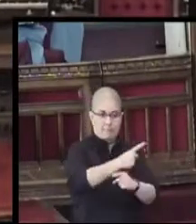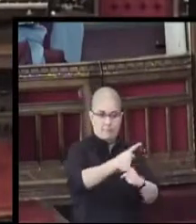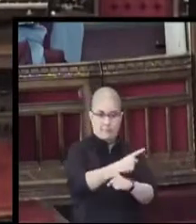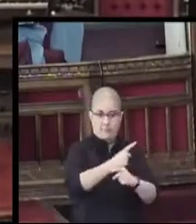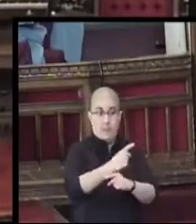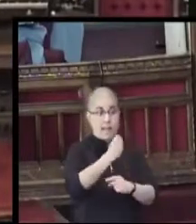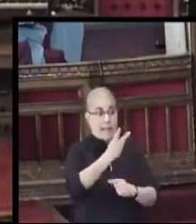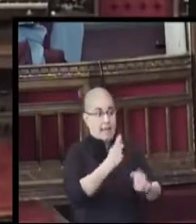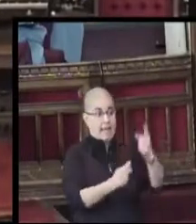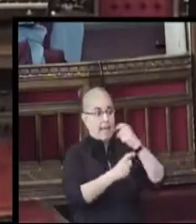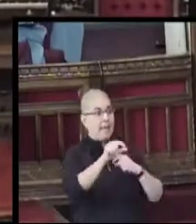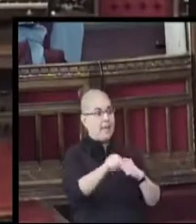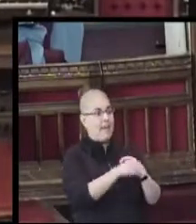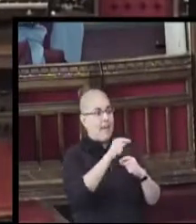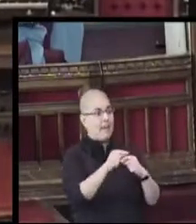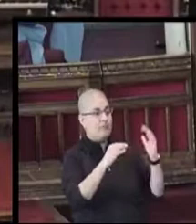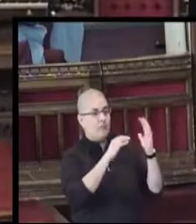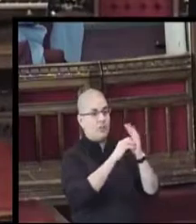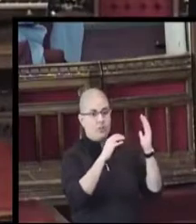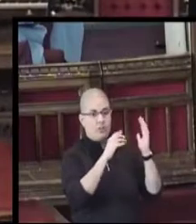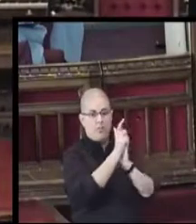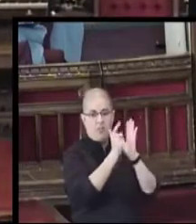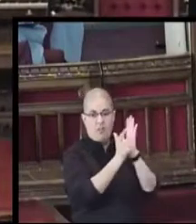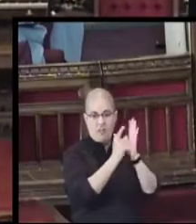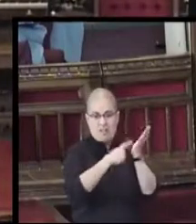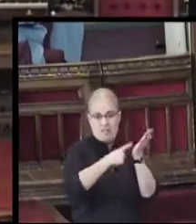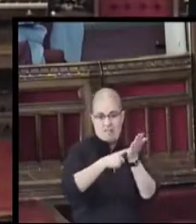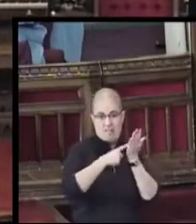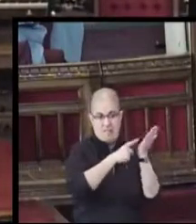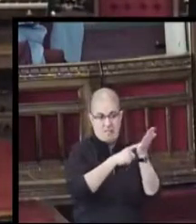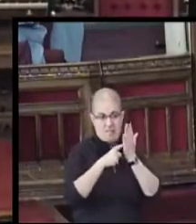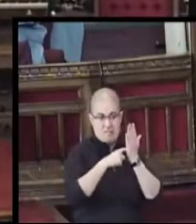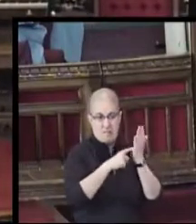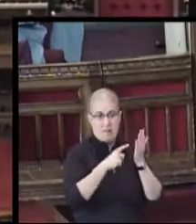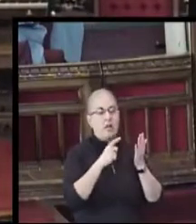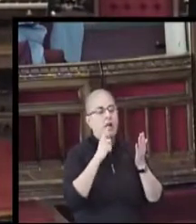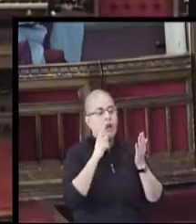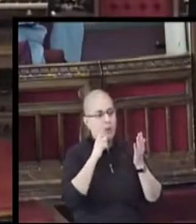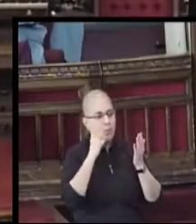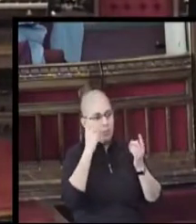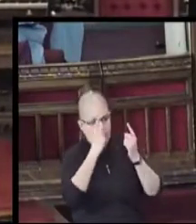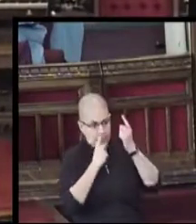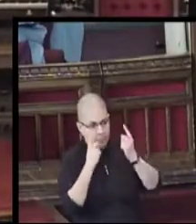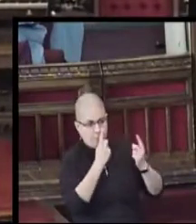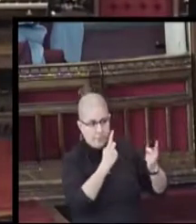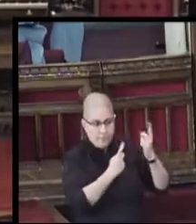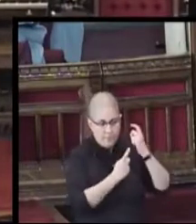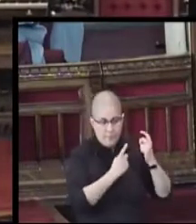Charter, and what are my thoughts and feelings about it? I want to begin